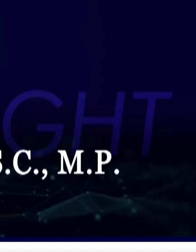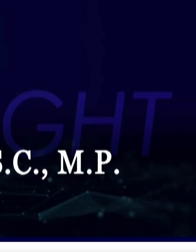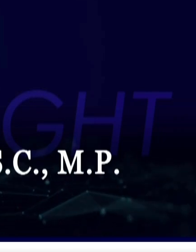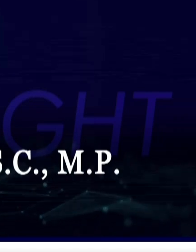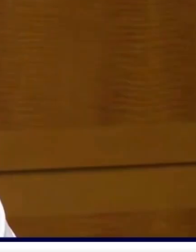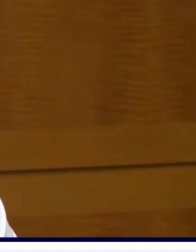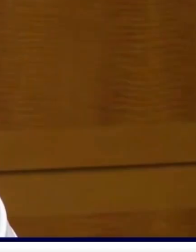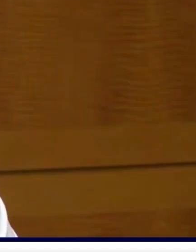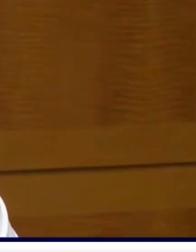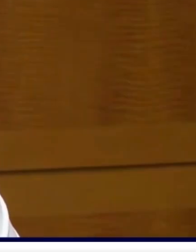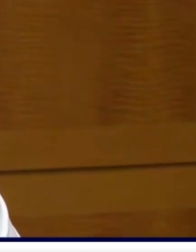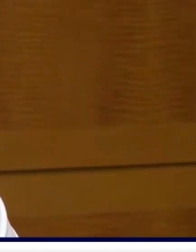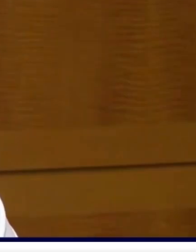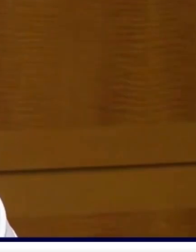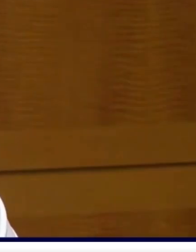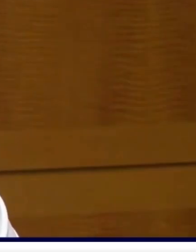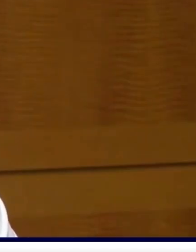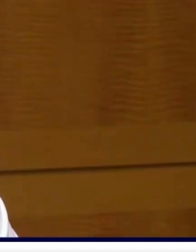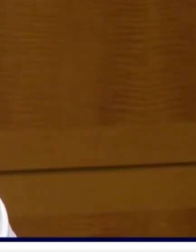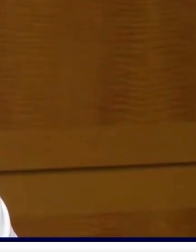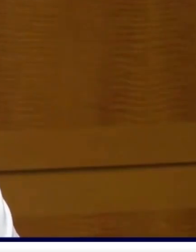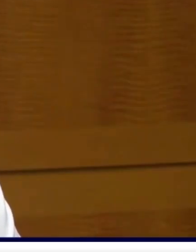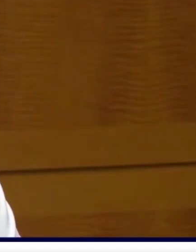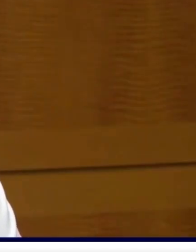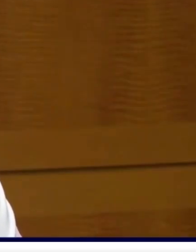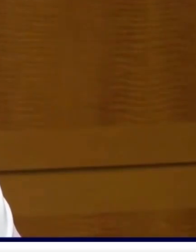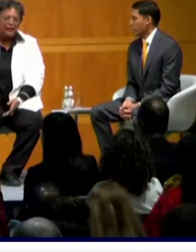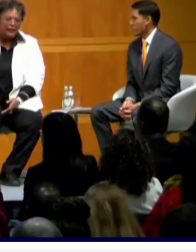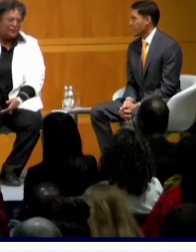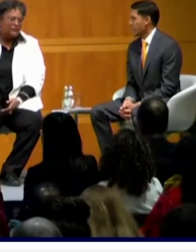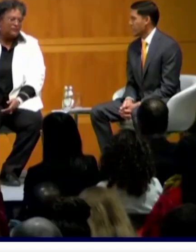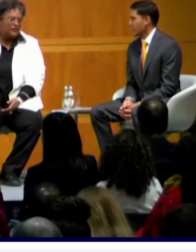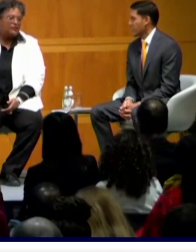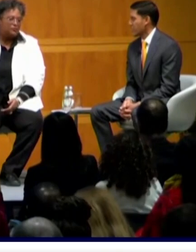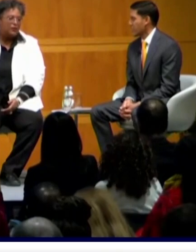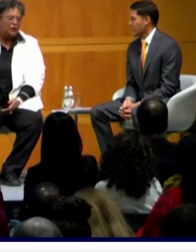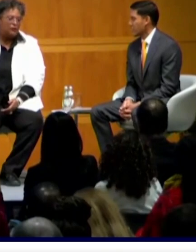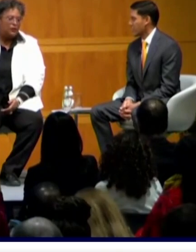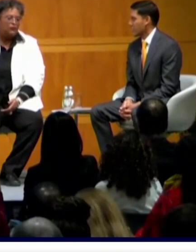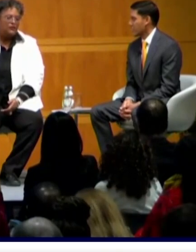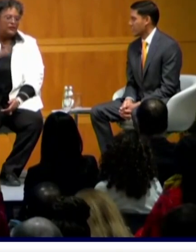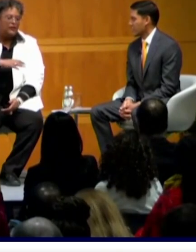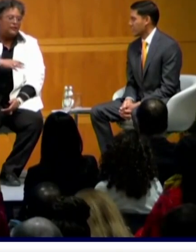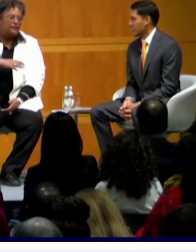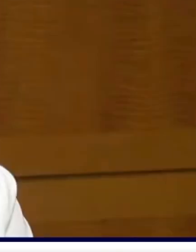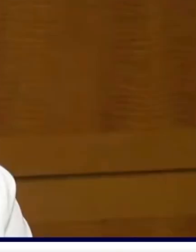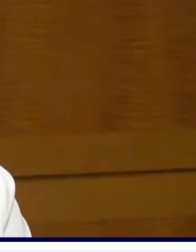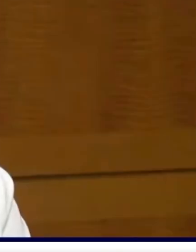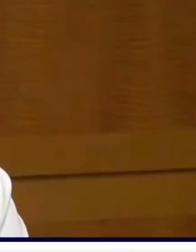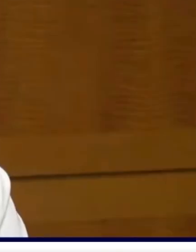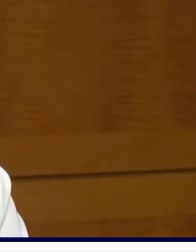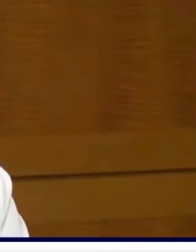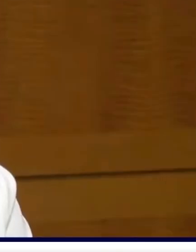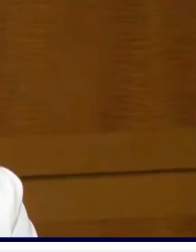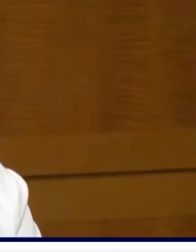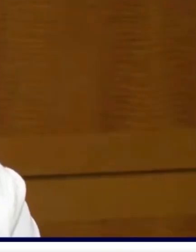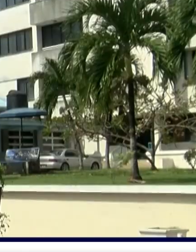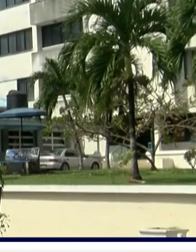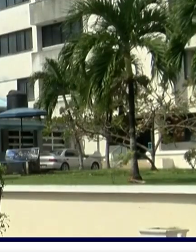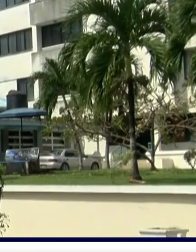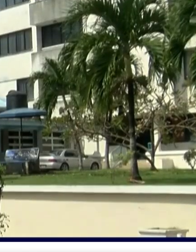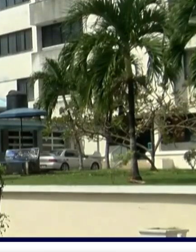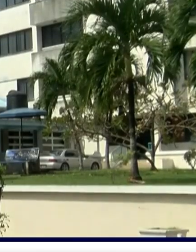laws. Government discusses plans for the money it will receive under its new arrangement with the IMF. The Queen